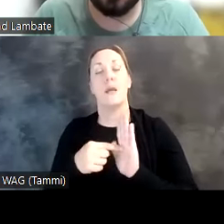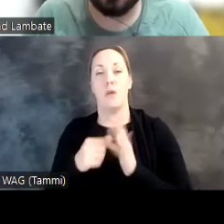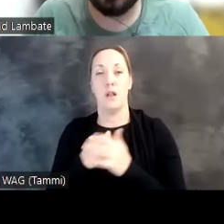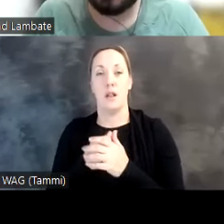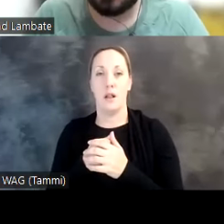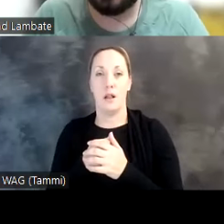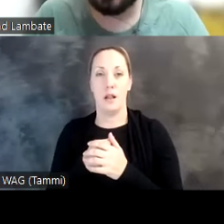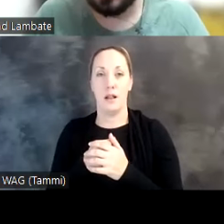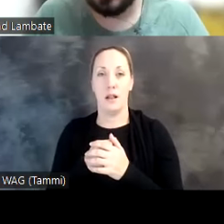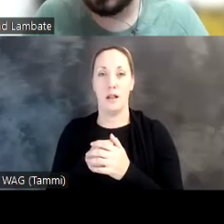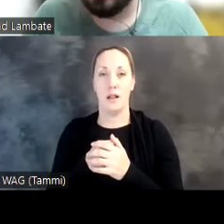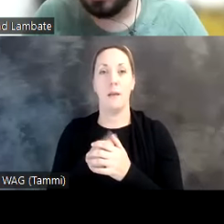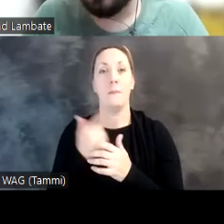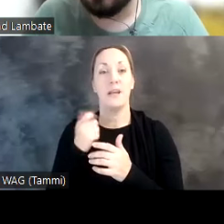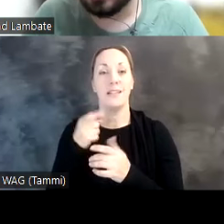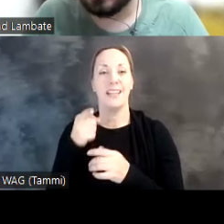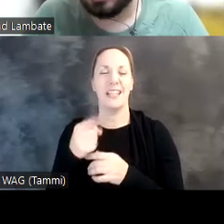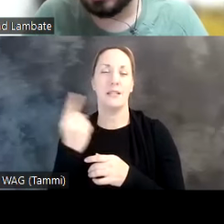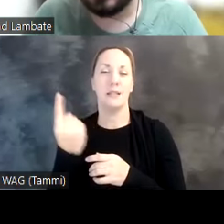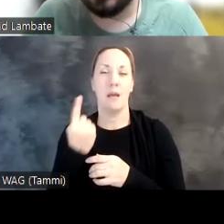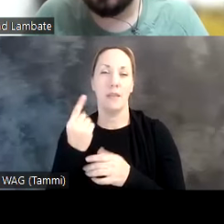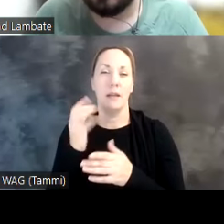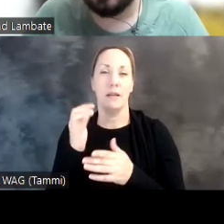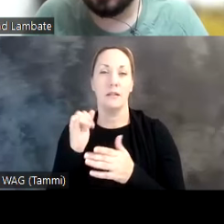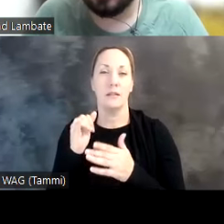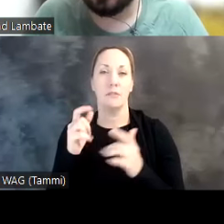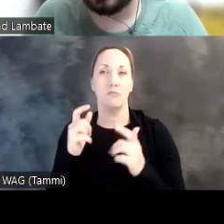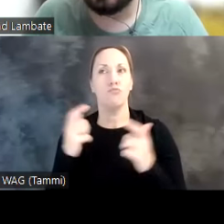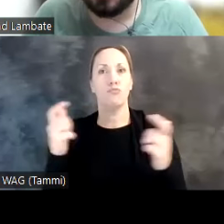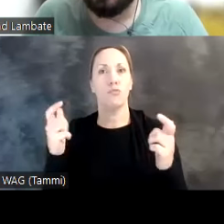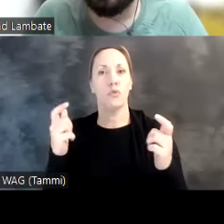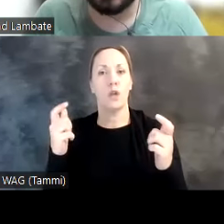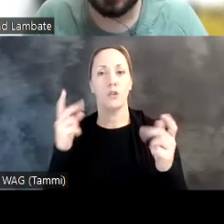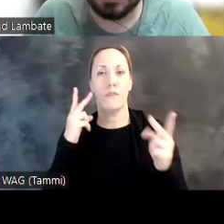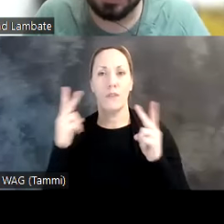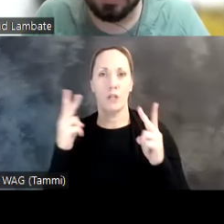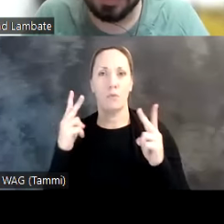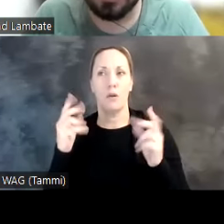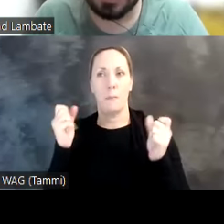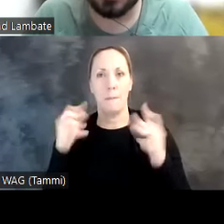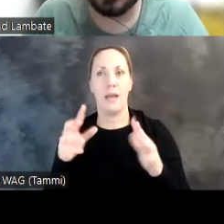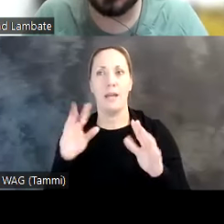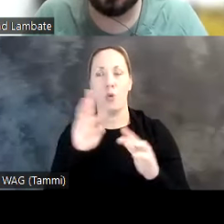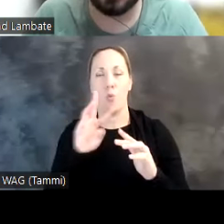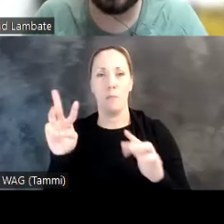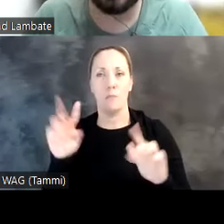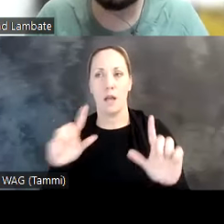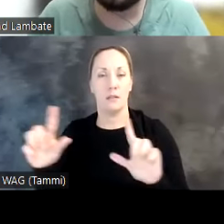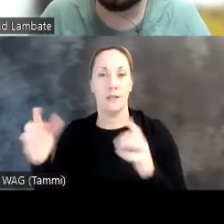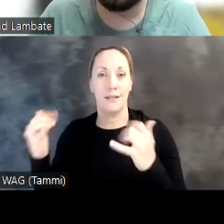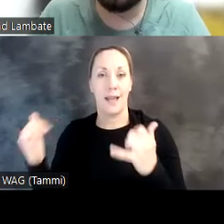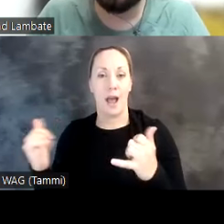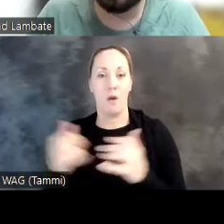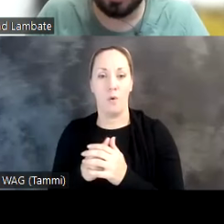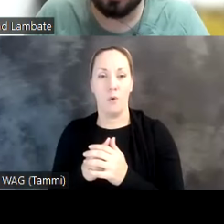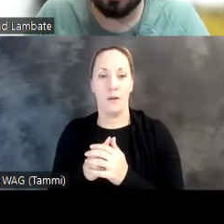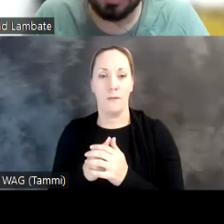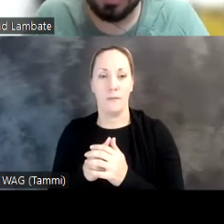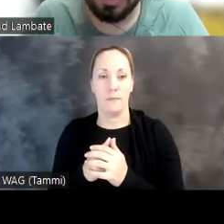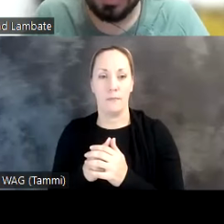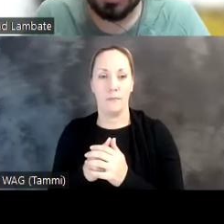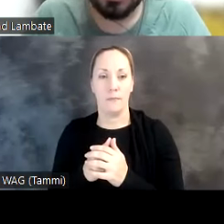I had to give, because this is something which is largely available across many websites nowadays, which is cookie consent non-modal